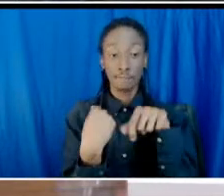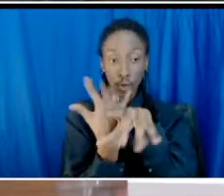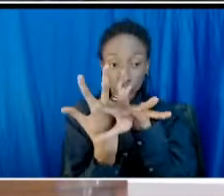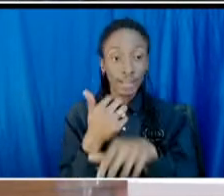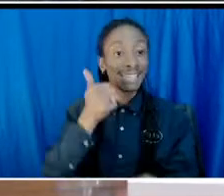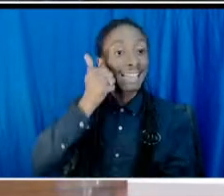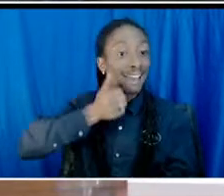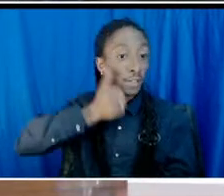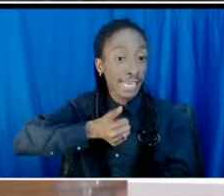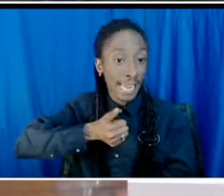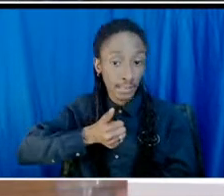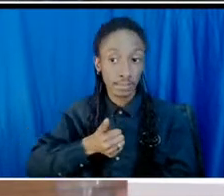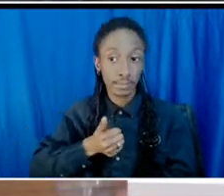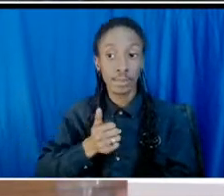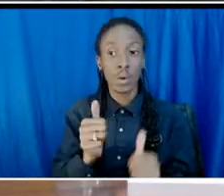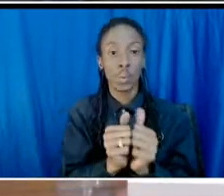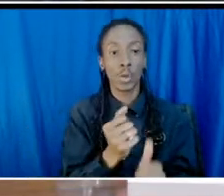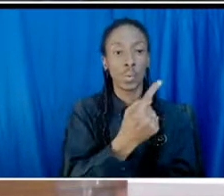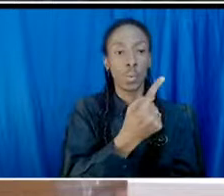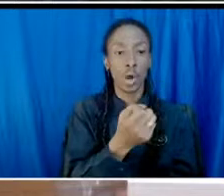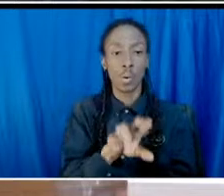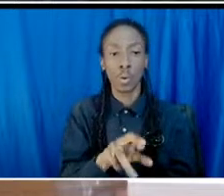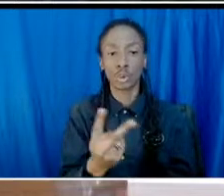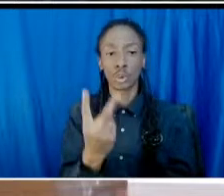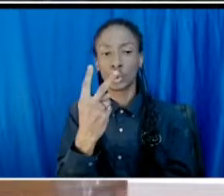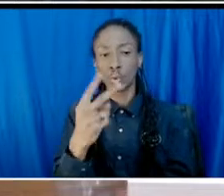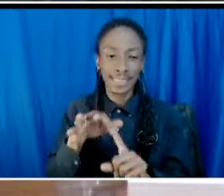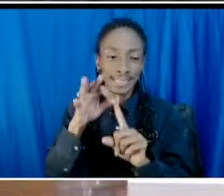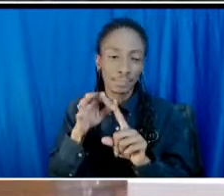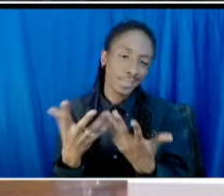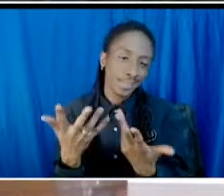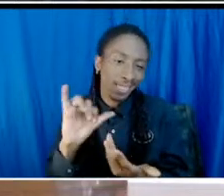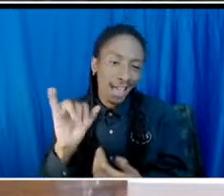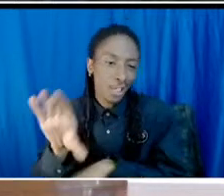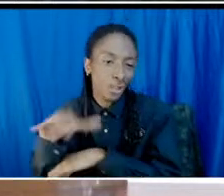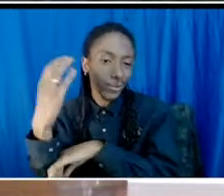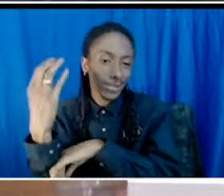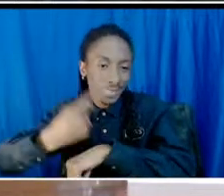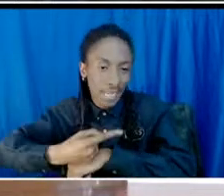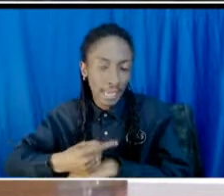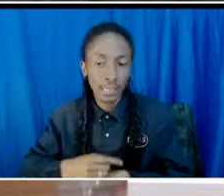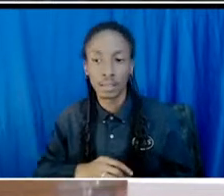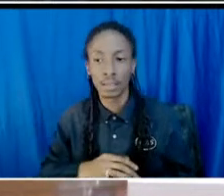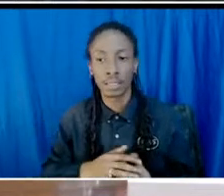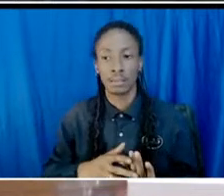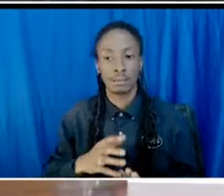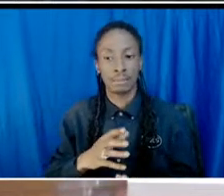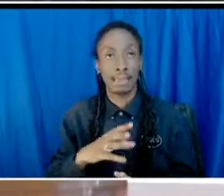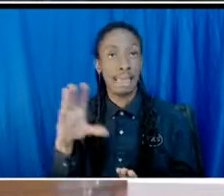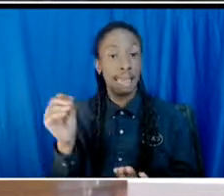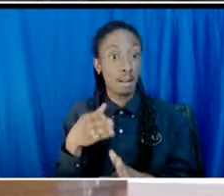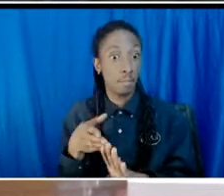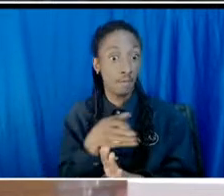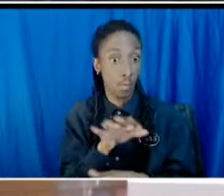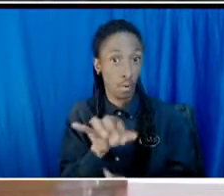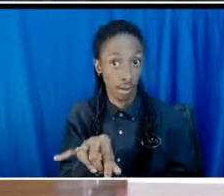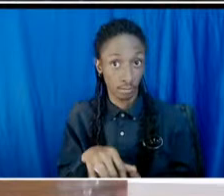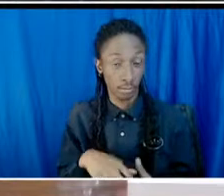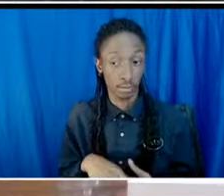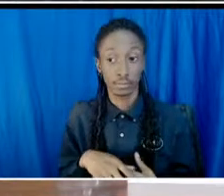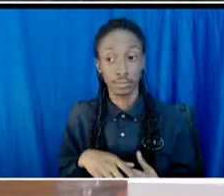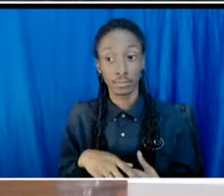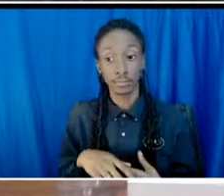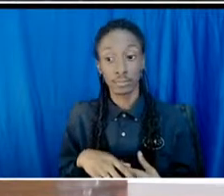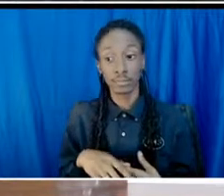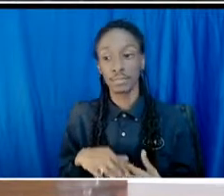day, with 1 or 2 exceptions like Christmas Day. And before that, because I had